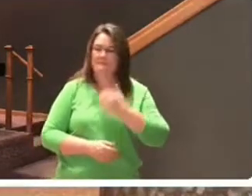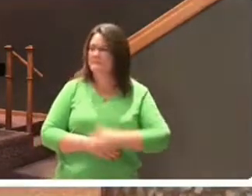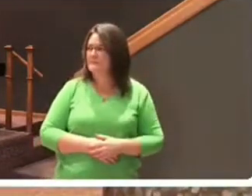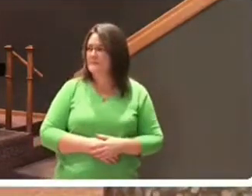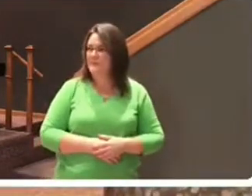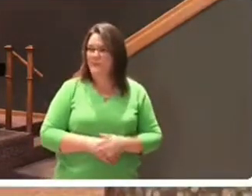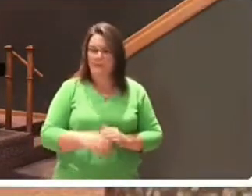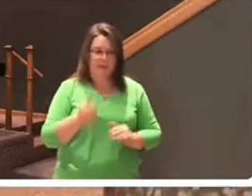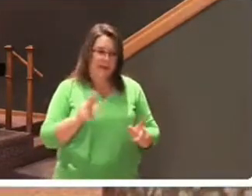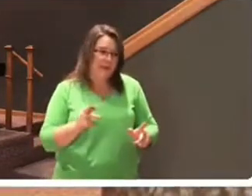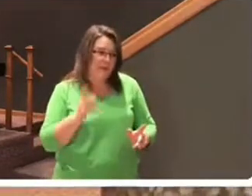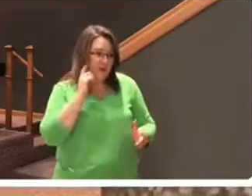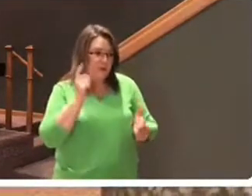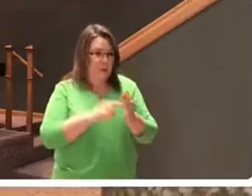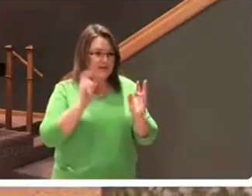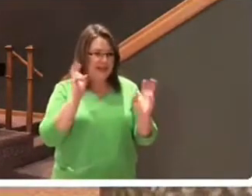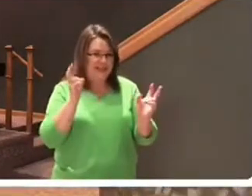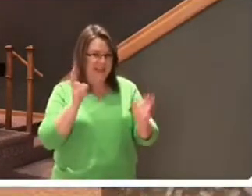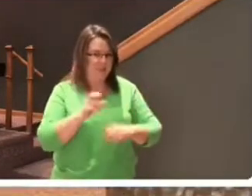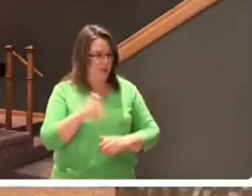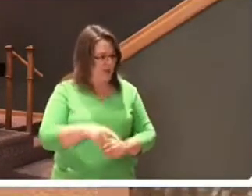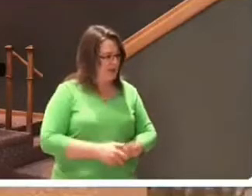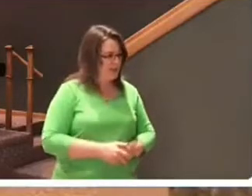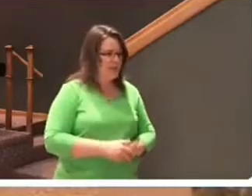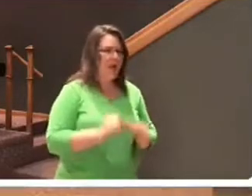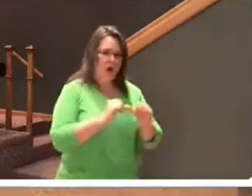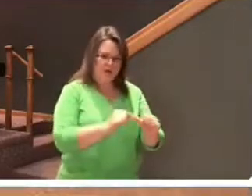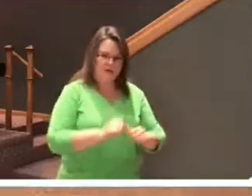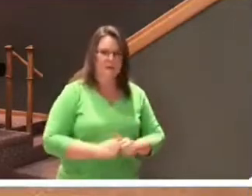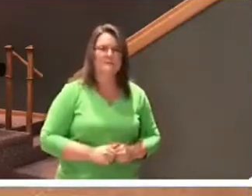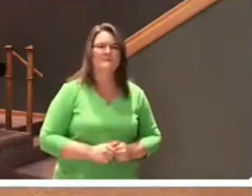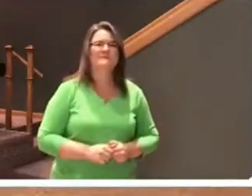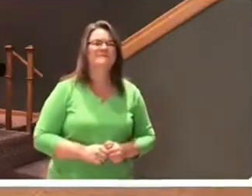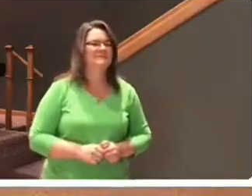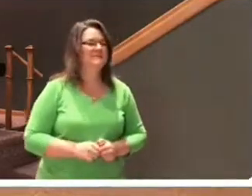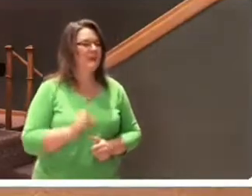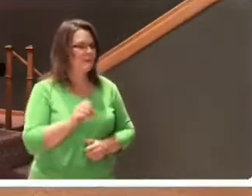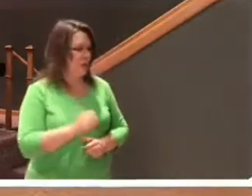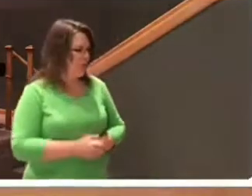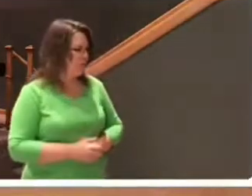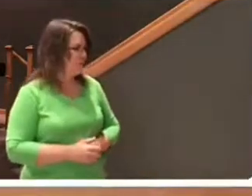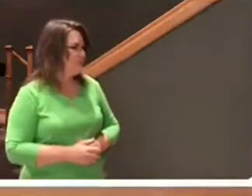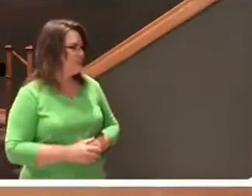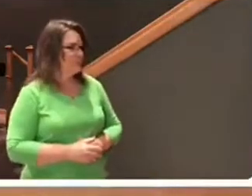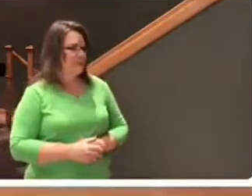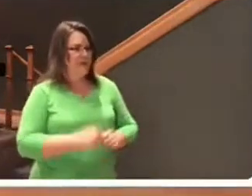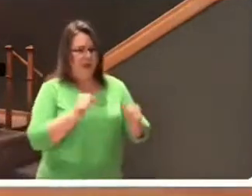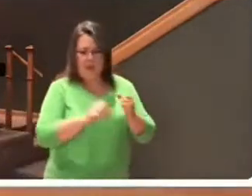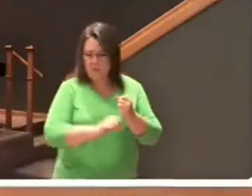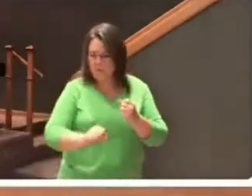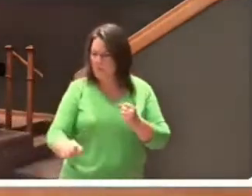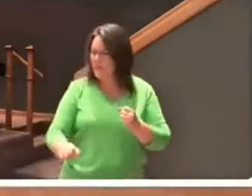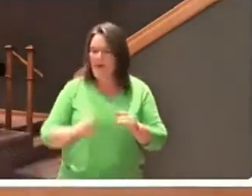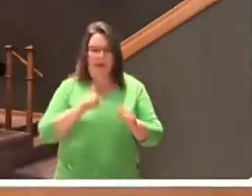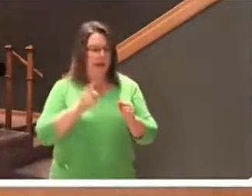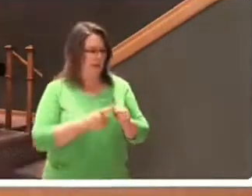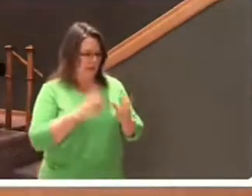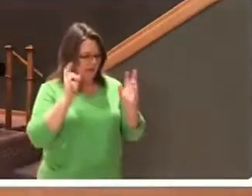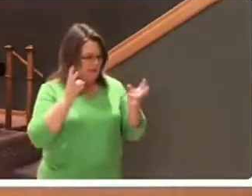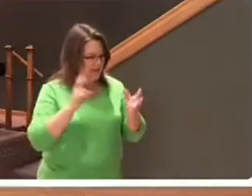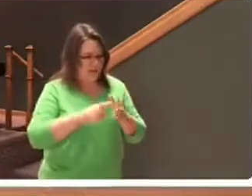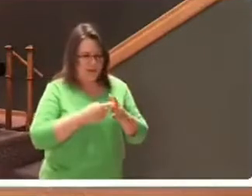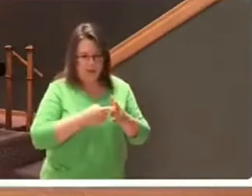Anybody sensing a theme? Okay, I'll keep going. So, I could go on and on about the subject.